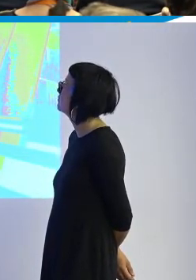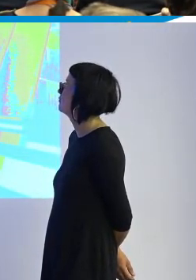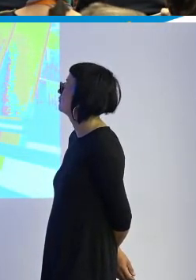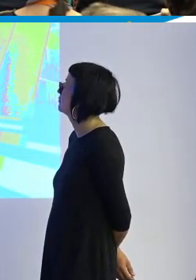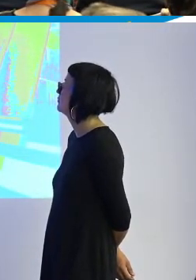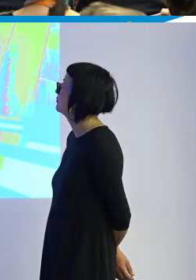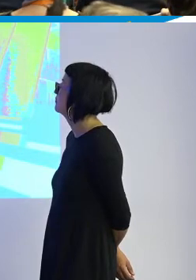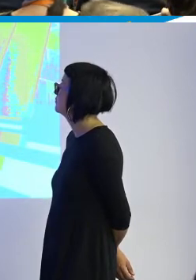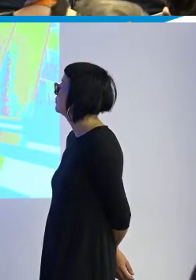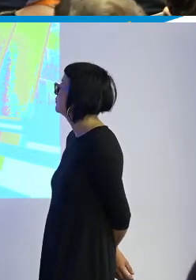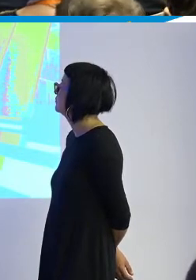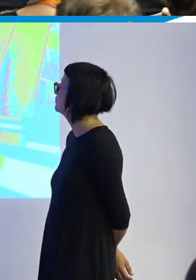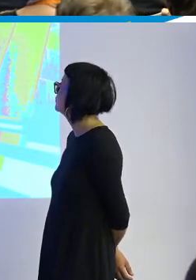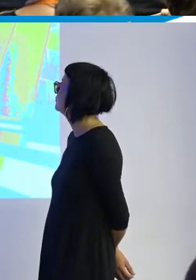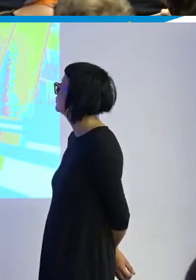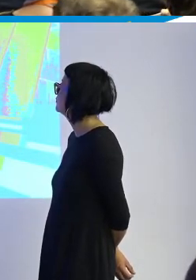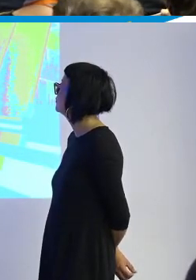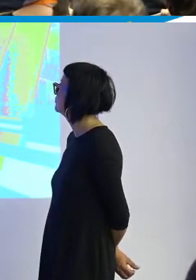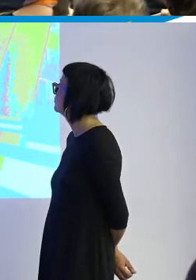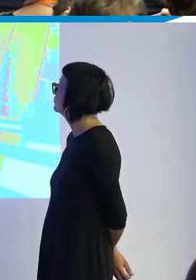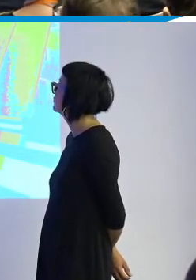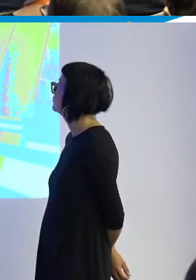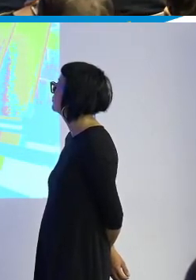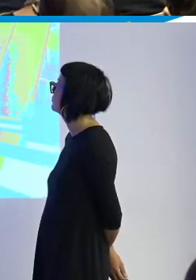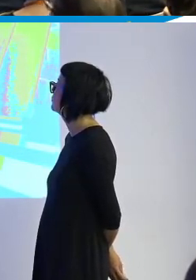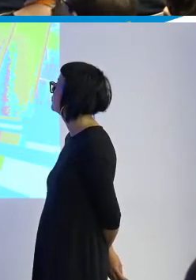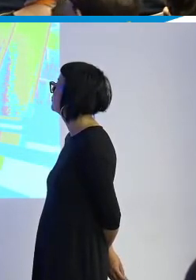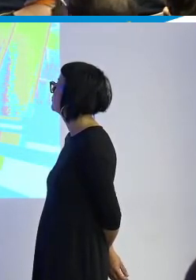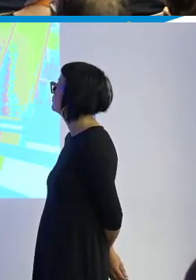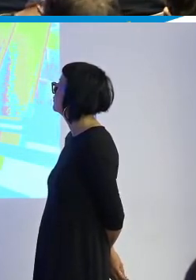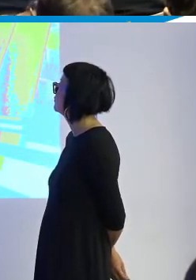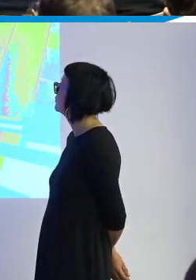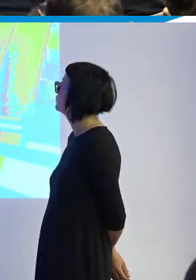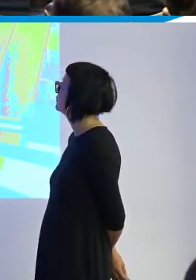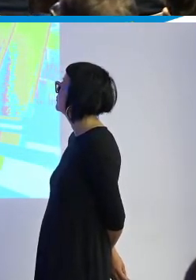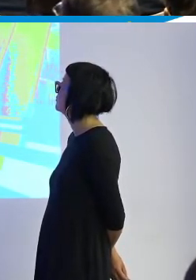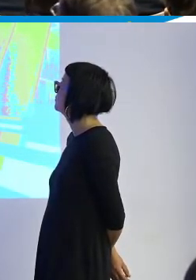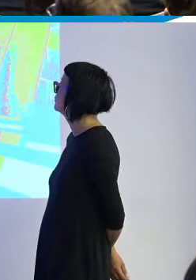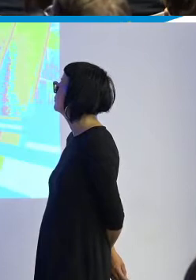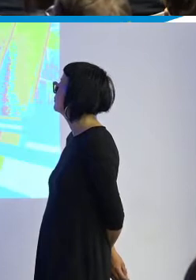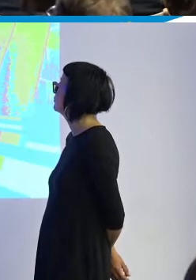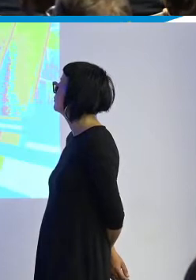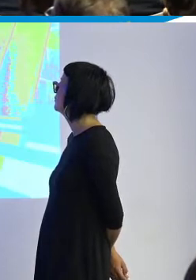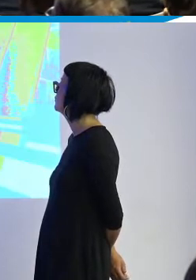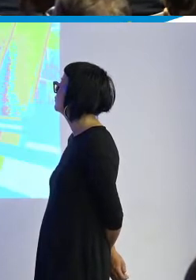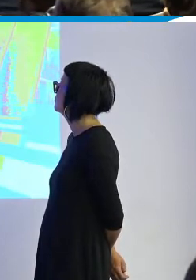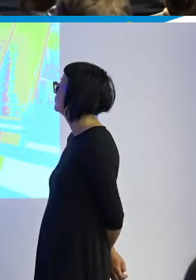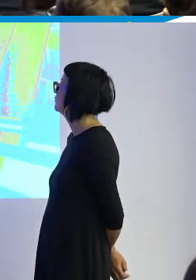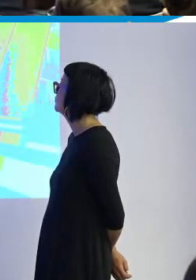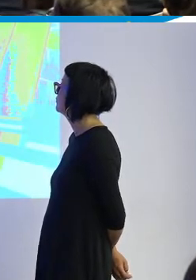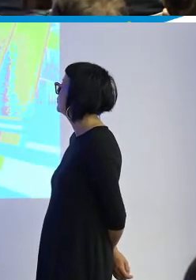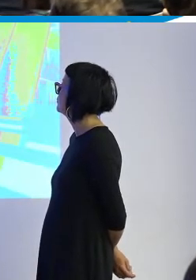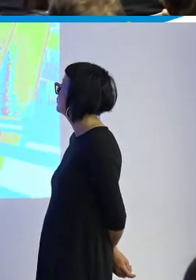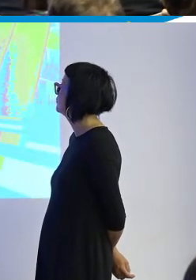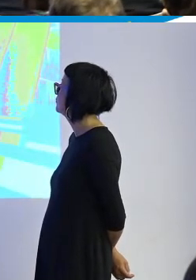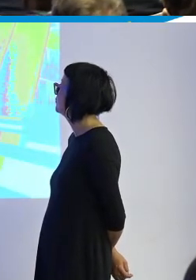the power loader is a suit that has a lot of strength it's a device that controls 20 motors using four sensors in your hands